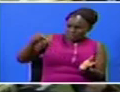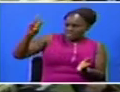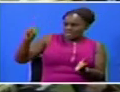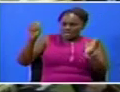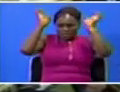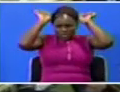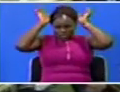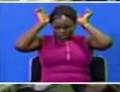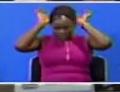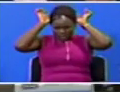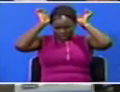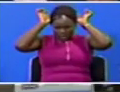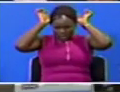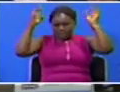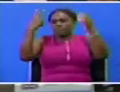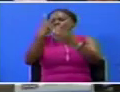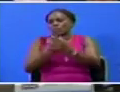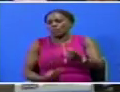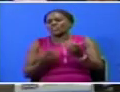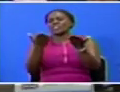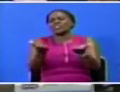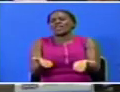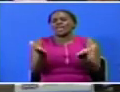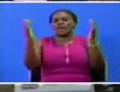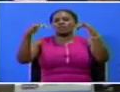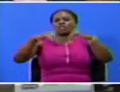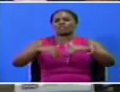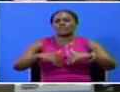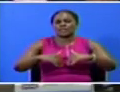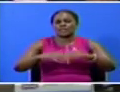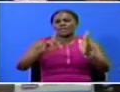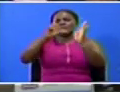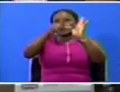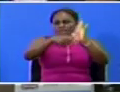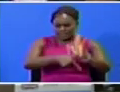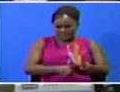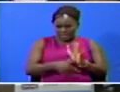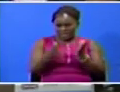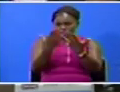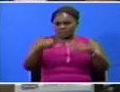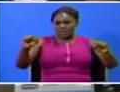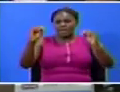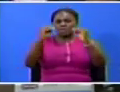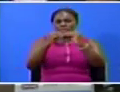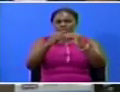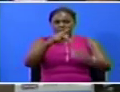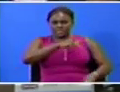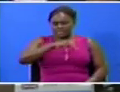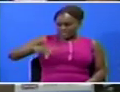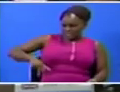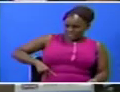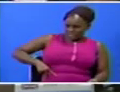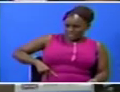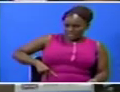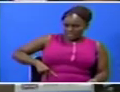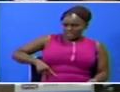Ethiopia Haile Mariam Desalegn pia wanahudhuria. Baadaye, rais atakutana na mwanamfalme William kwenye